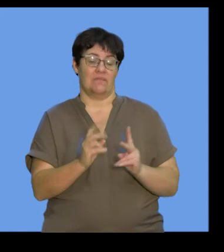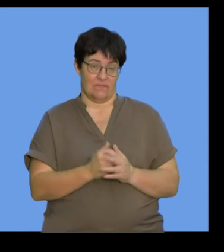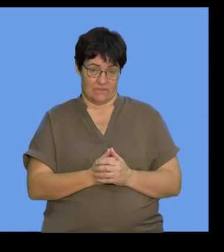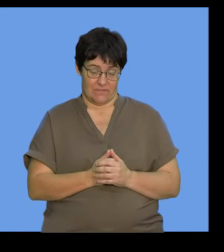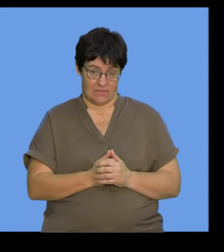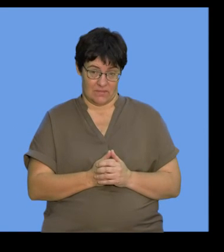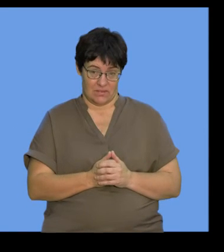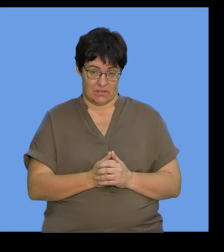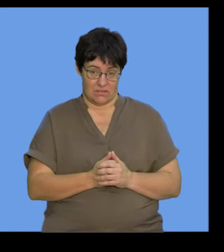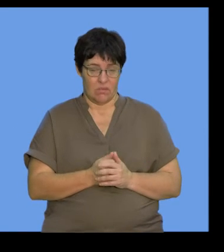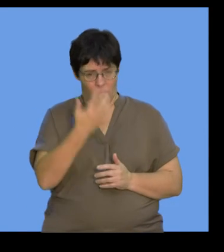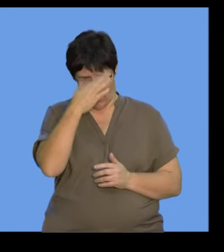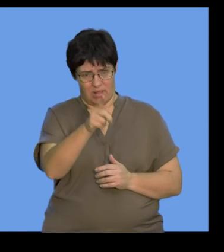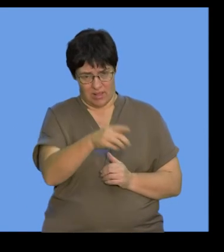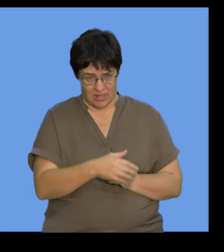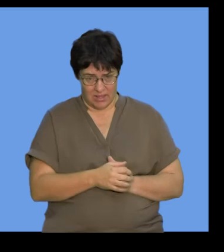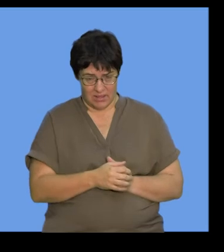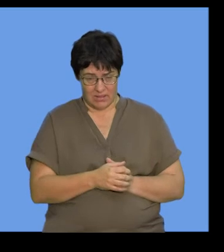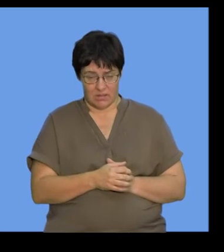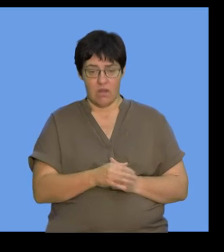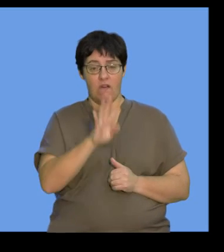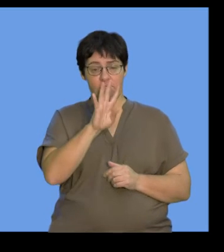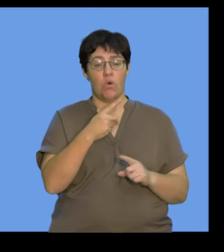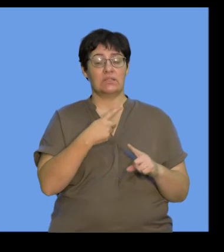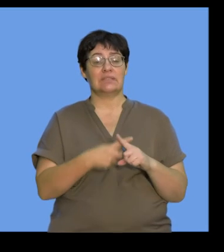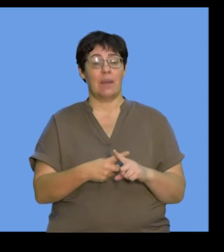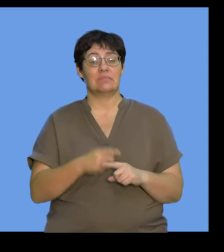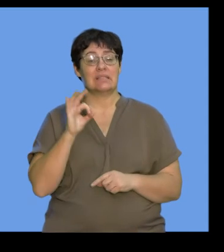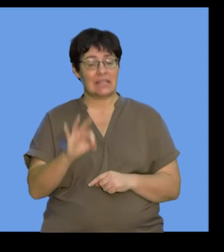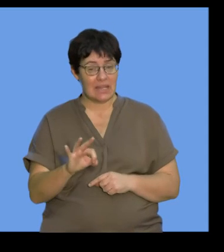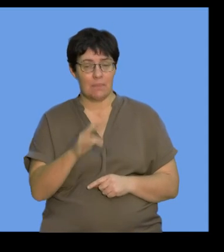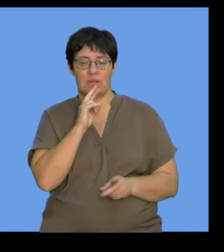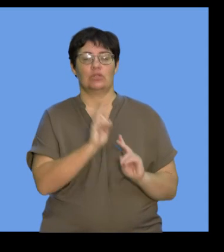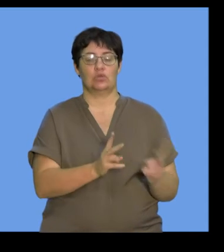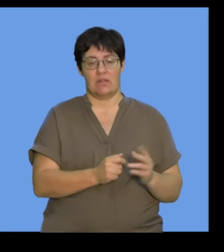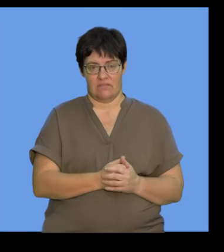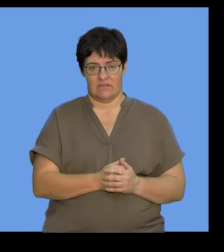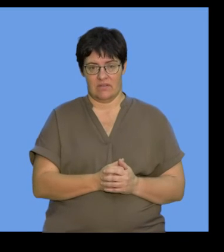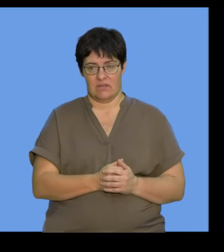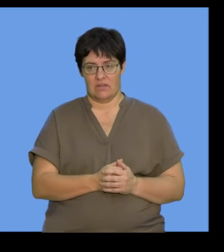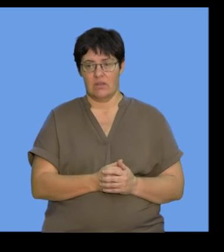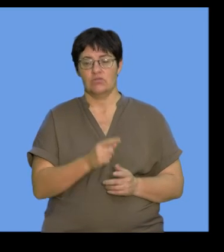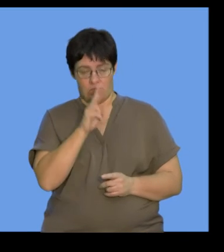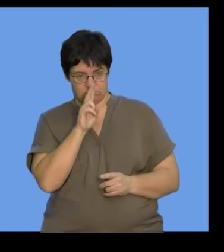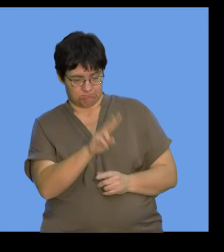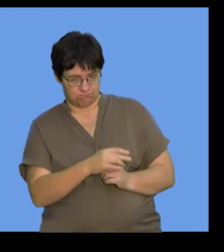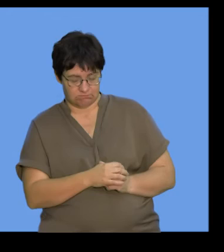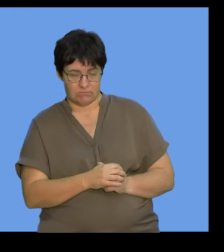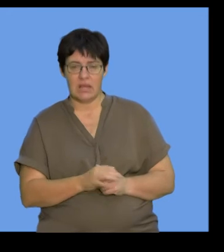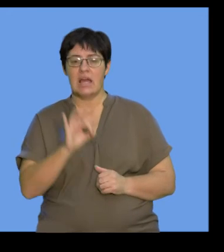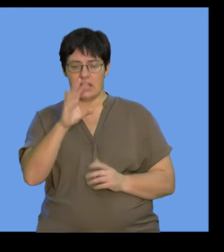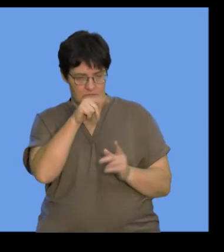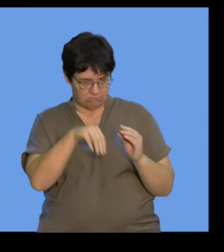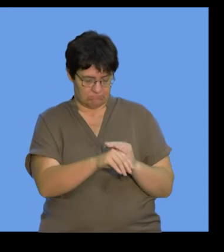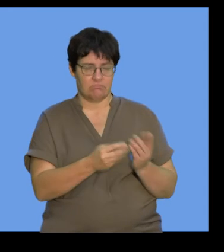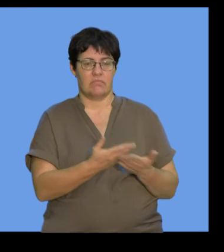right? That we do know. Because 4 multiplied by 3 is 12, so 4 is divisible in there, 3 is